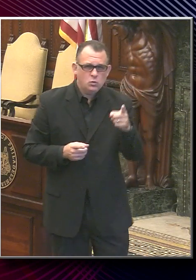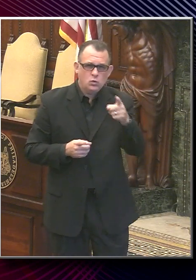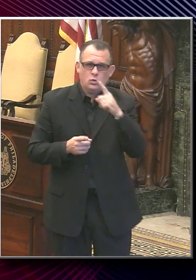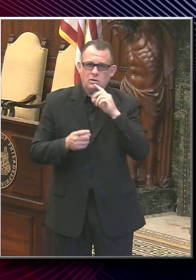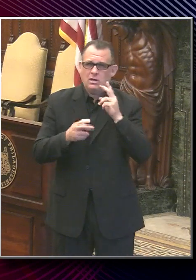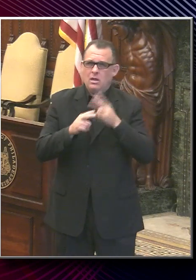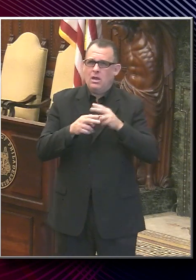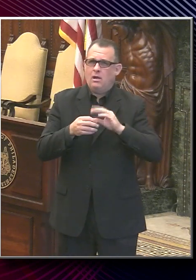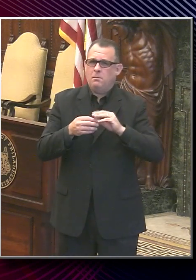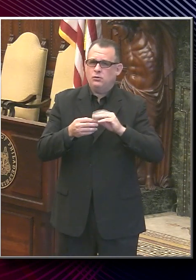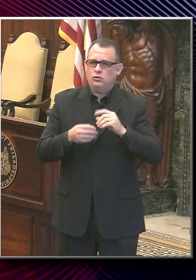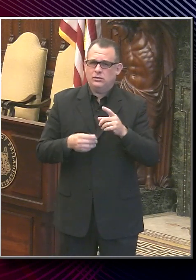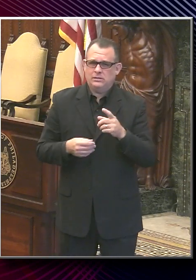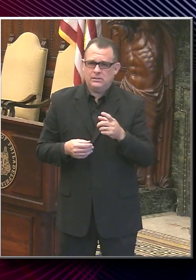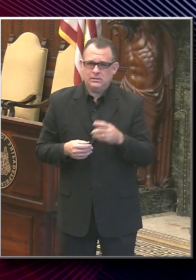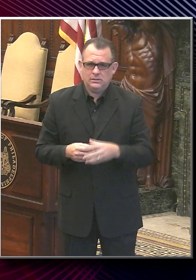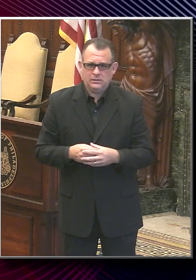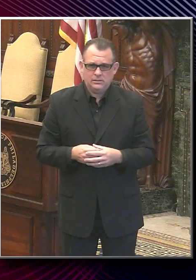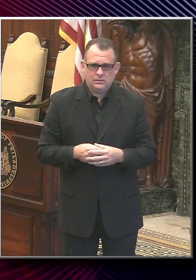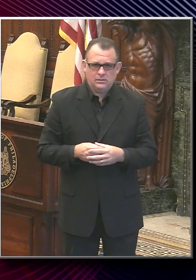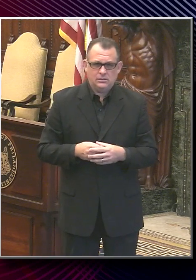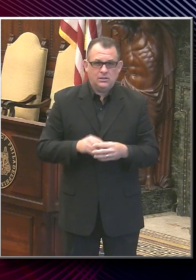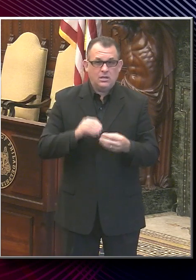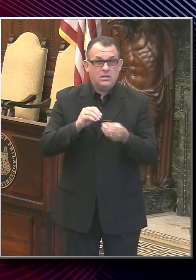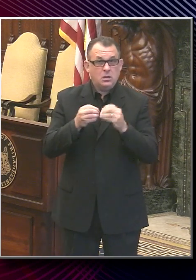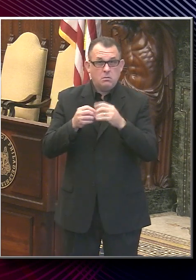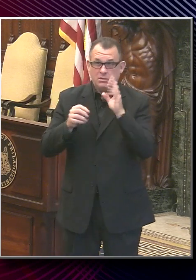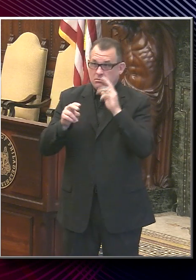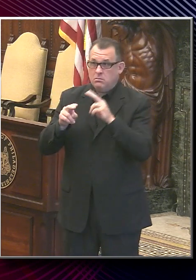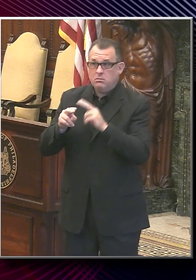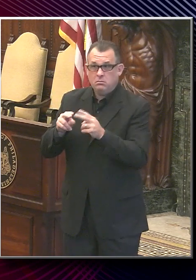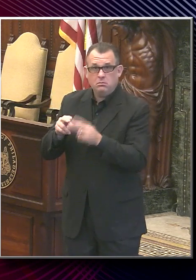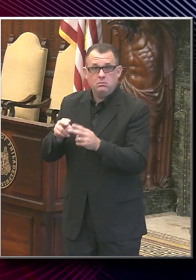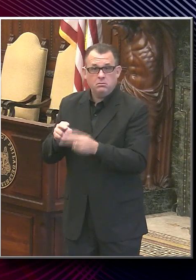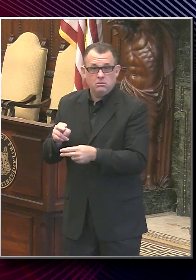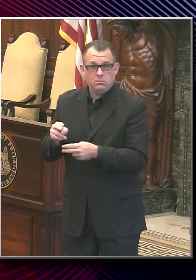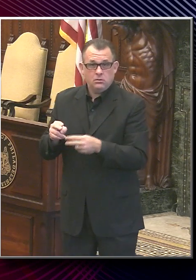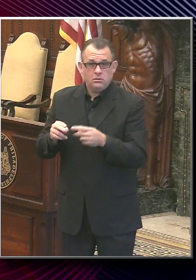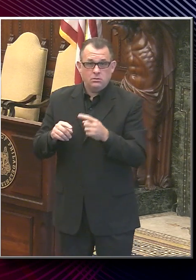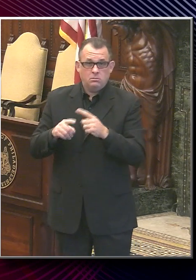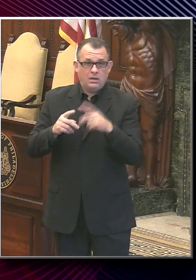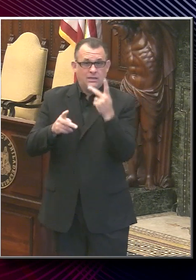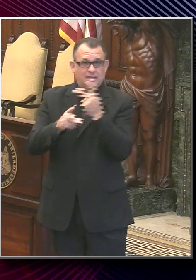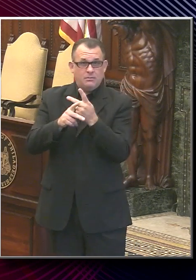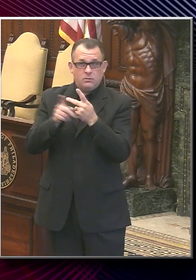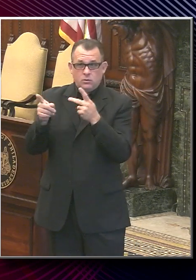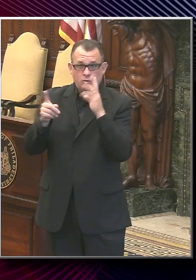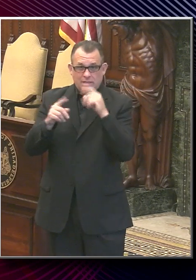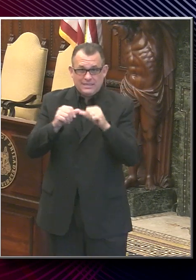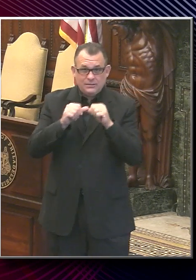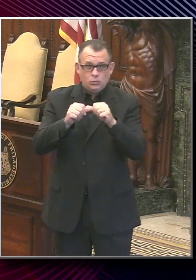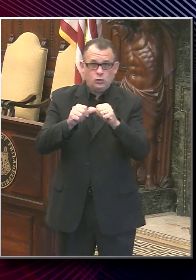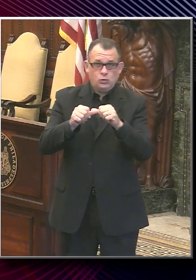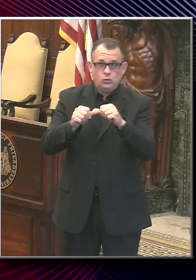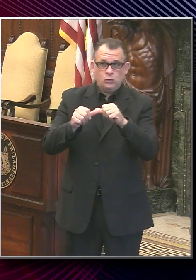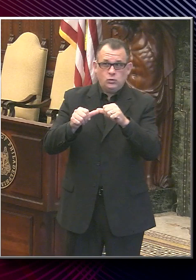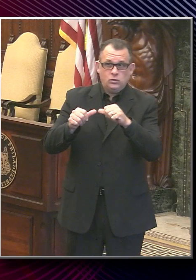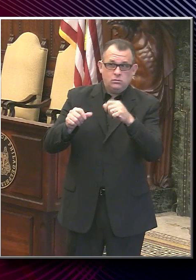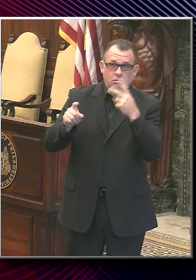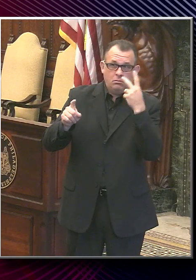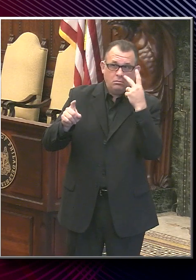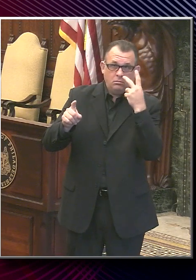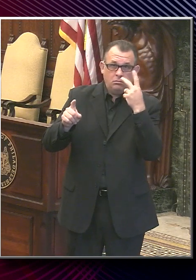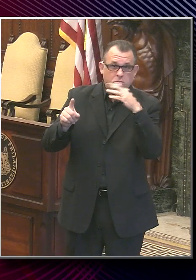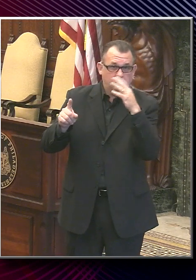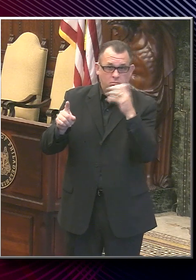cases are decreasing, but you're not sure where the long-term trend is heading. I just want to clarify, would you actually